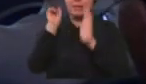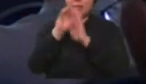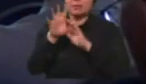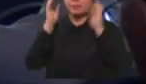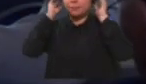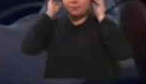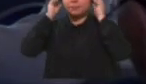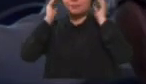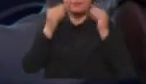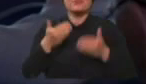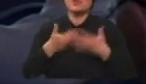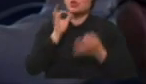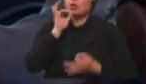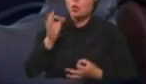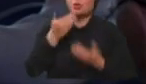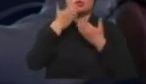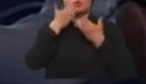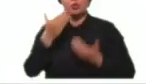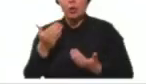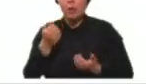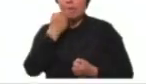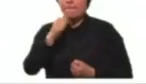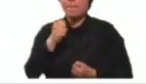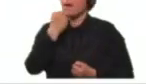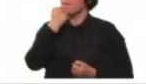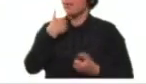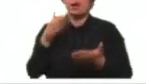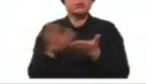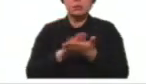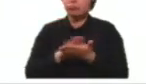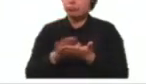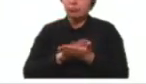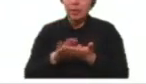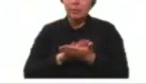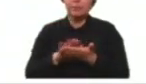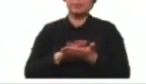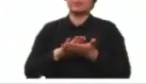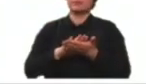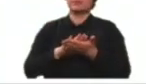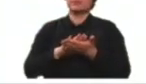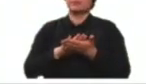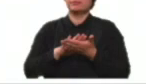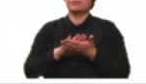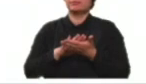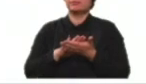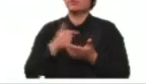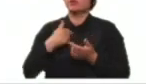Hello and thank you very much. Apologies to the translators, I have a little something to add at the beginning.